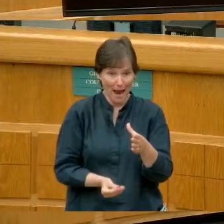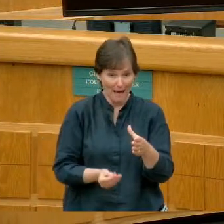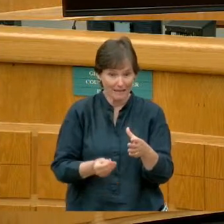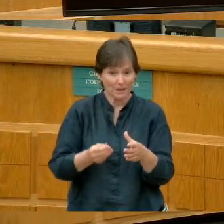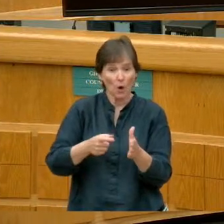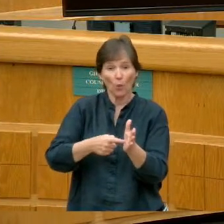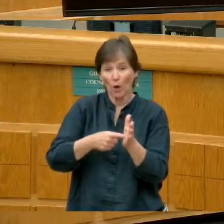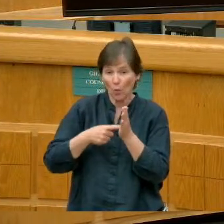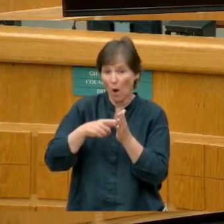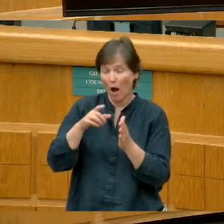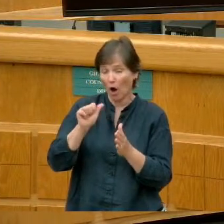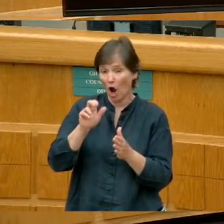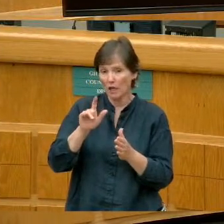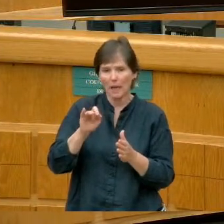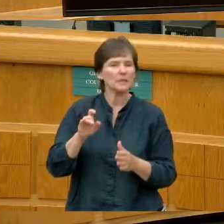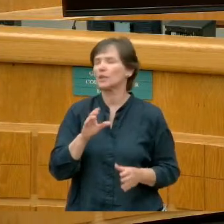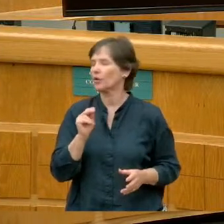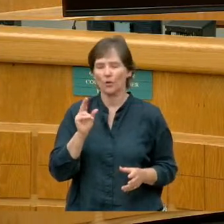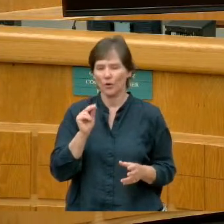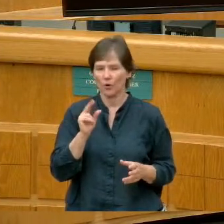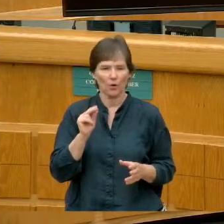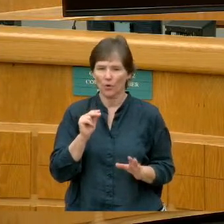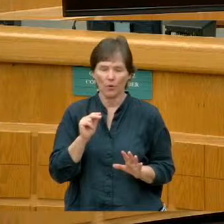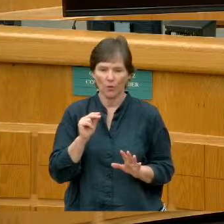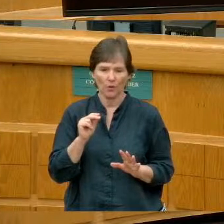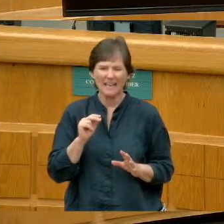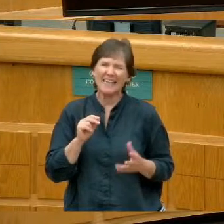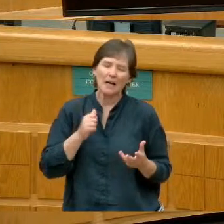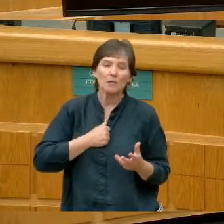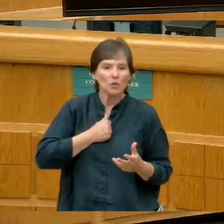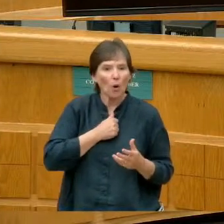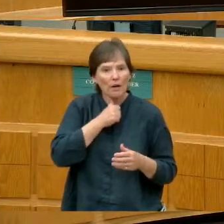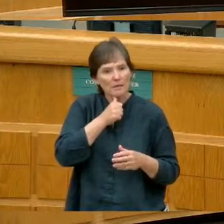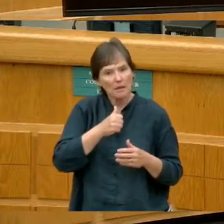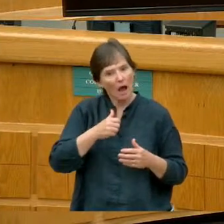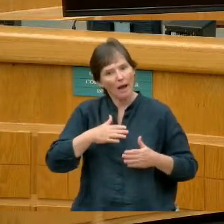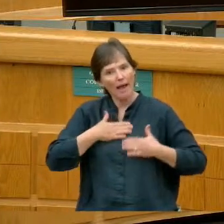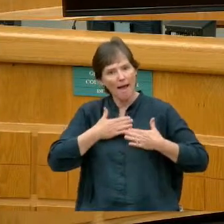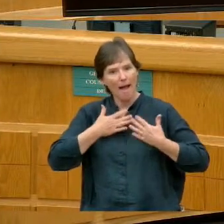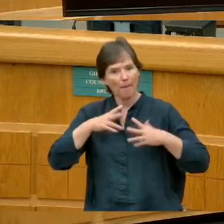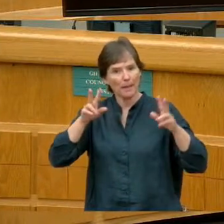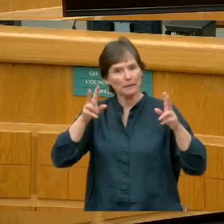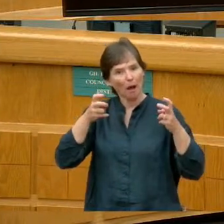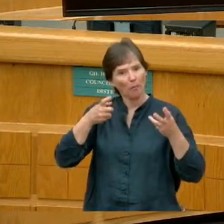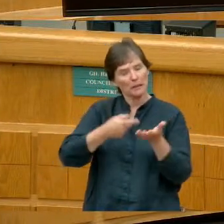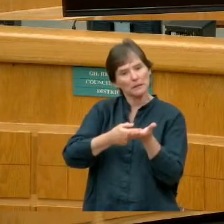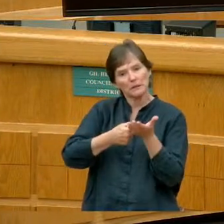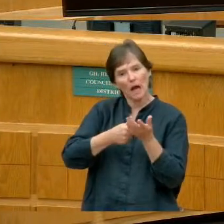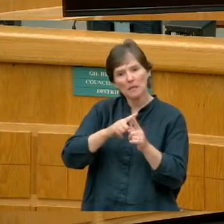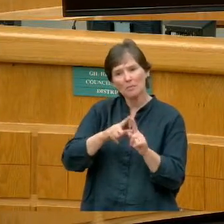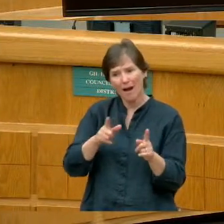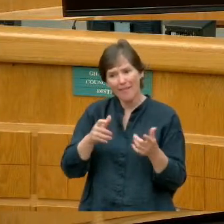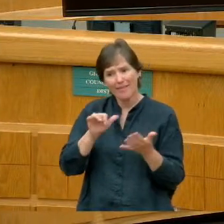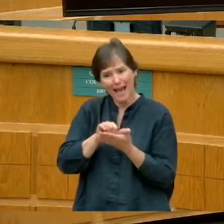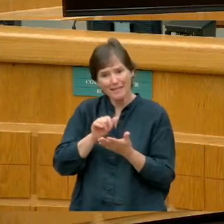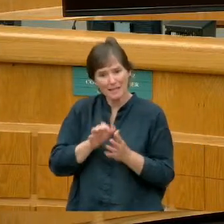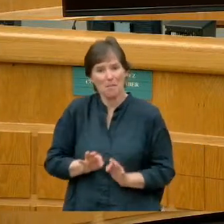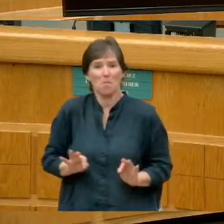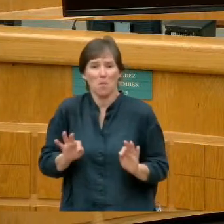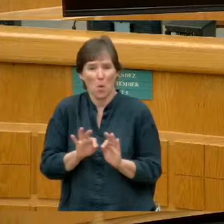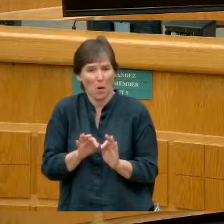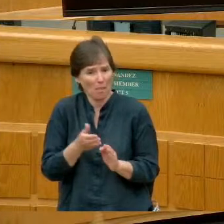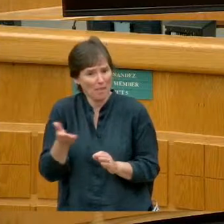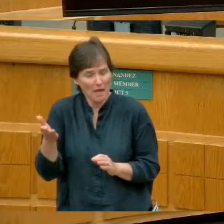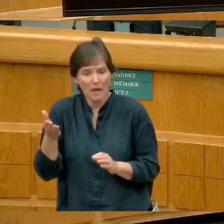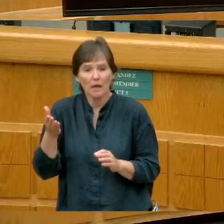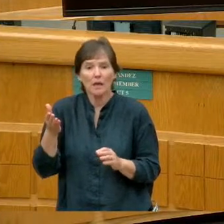autopsy. And again, these are unpleasant topics, but these are the issues of our day. We have a duty to the deceased,